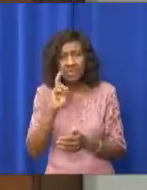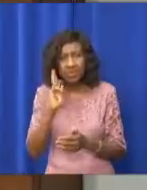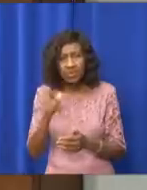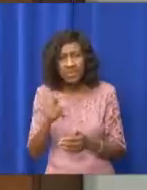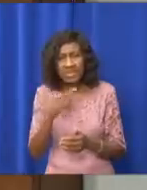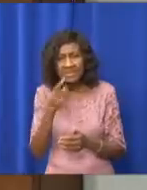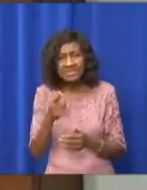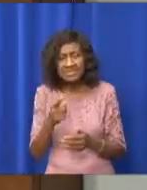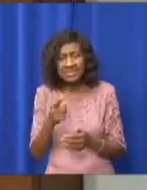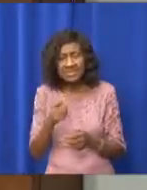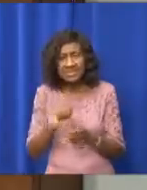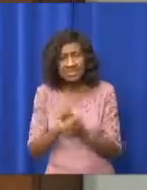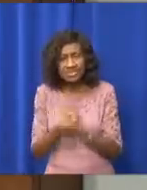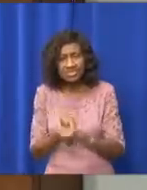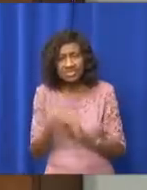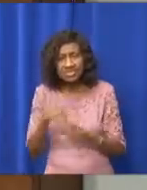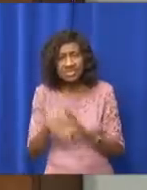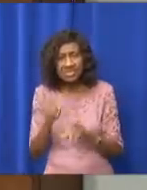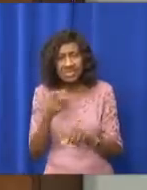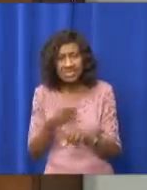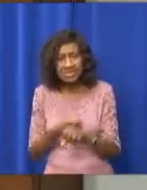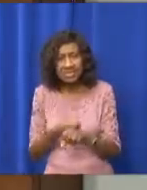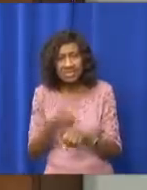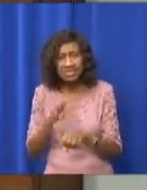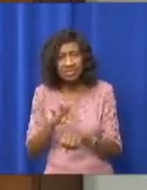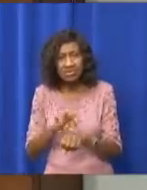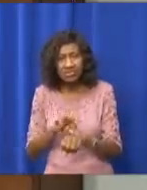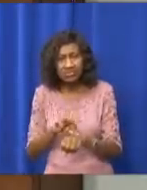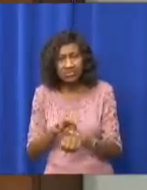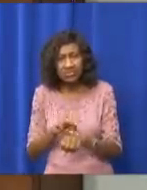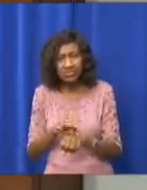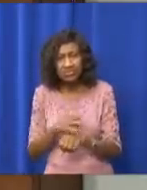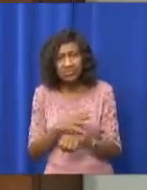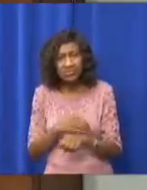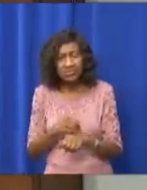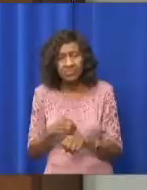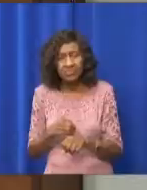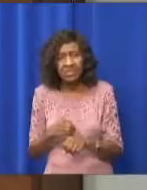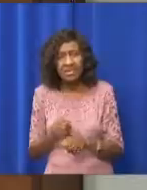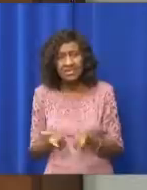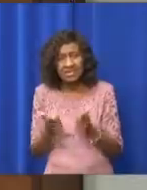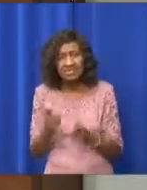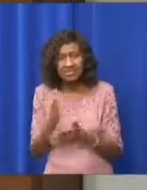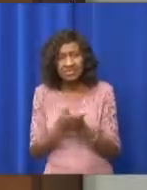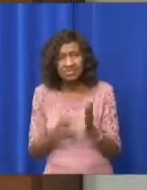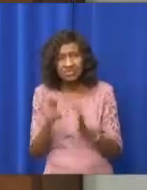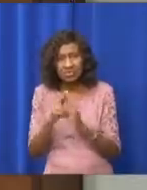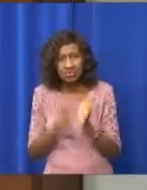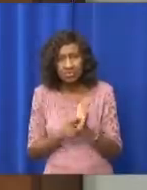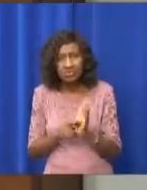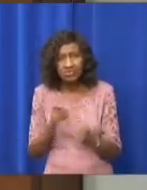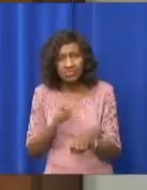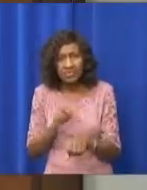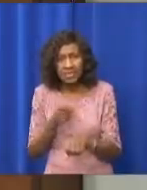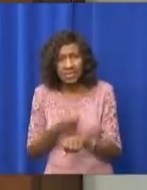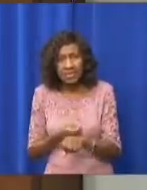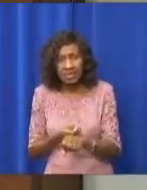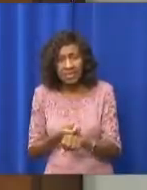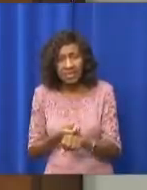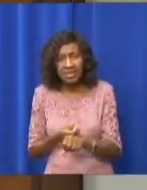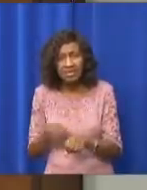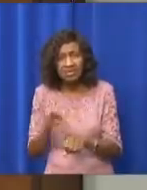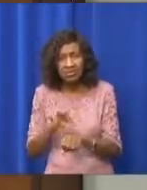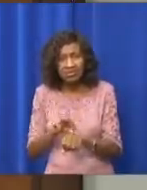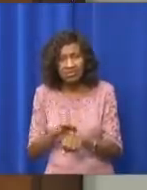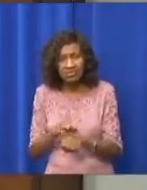changes in hard curfew hours and the easing of restrictions that will apply. Looking at hard curfew or full